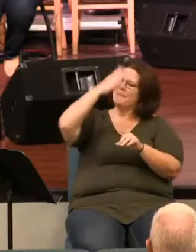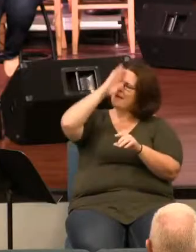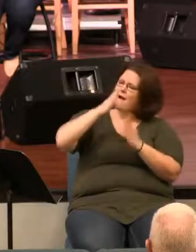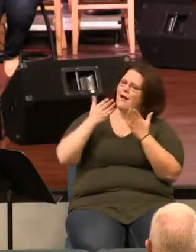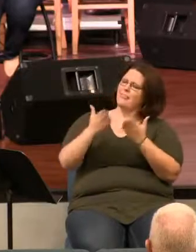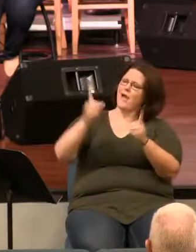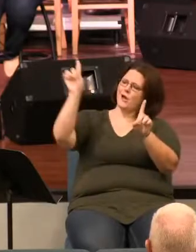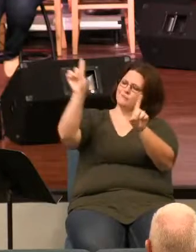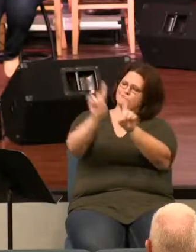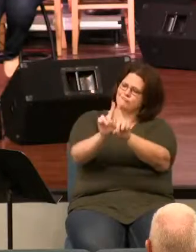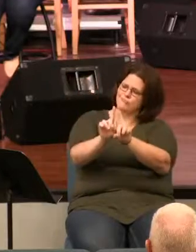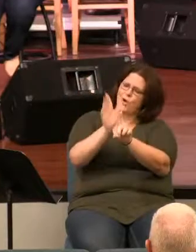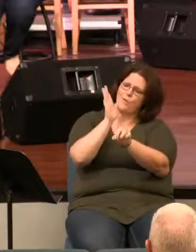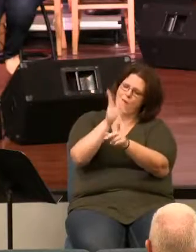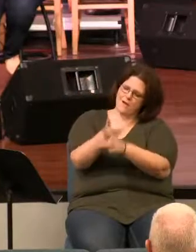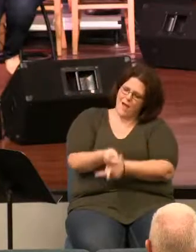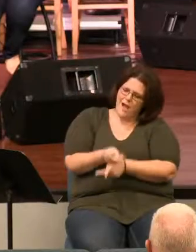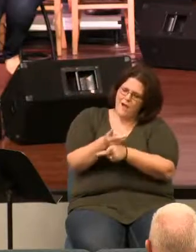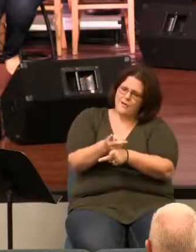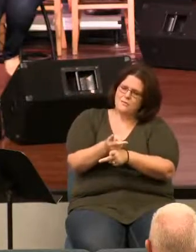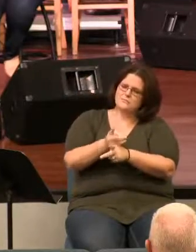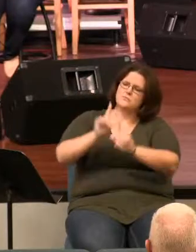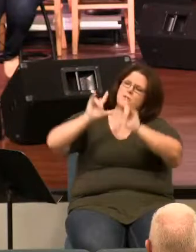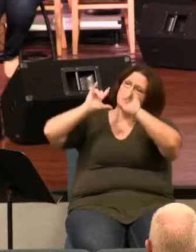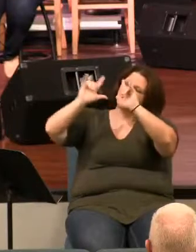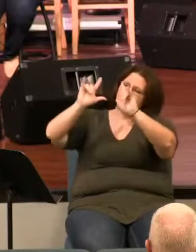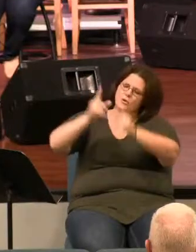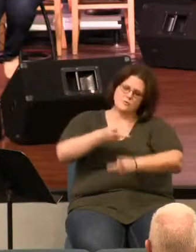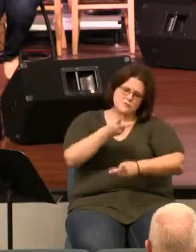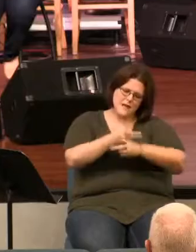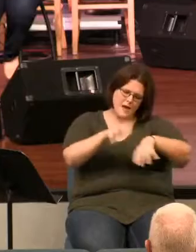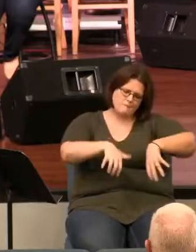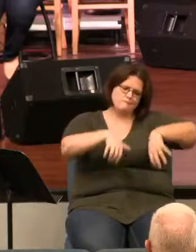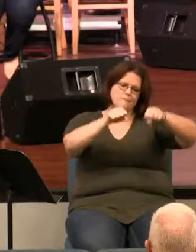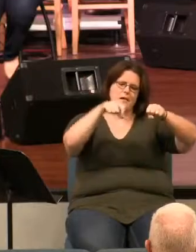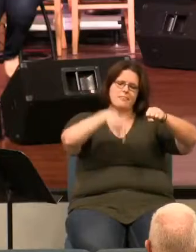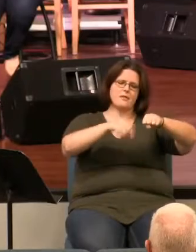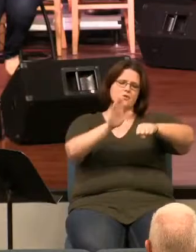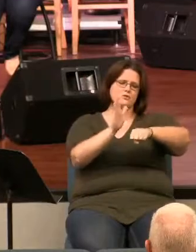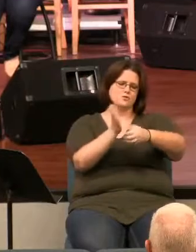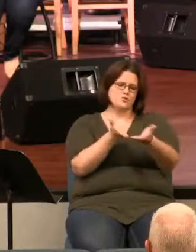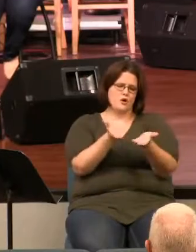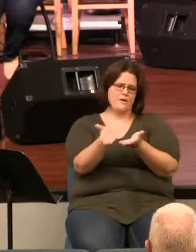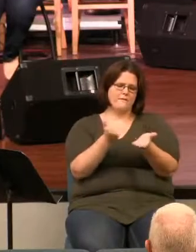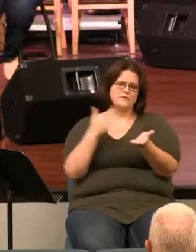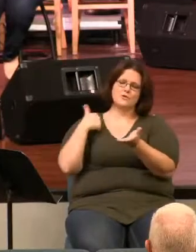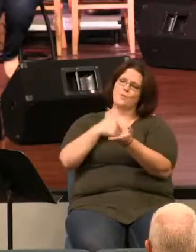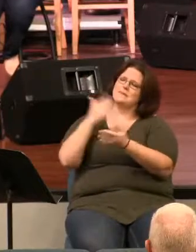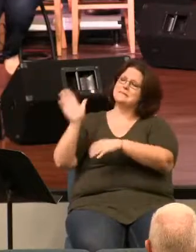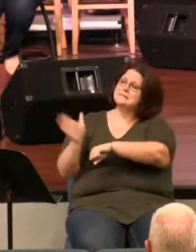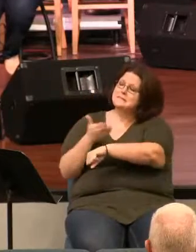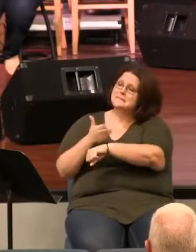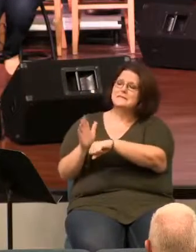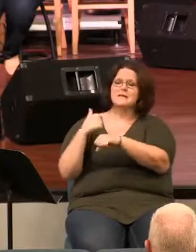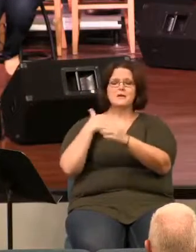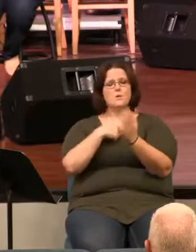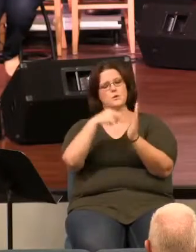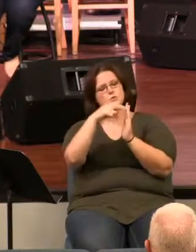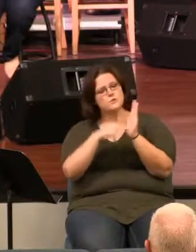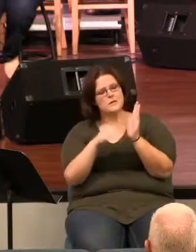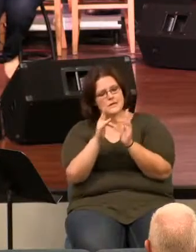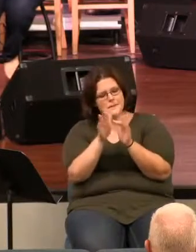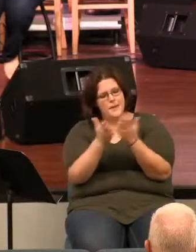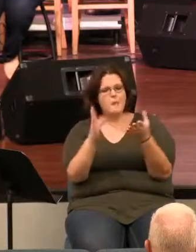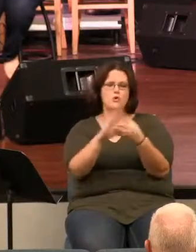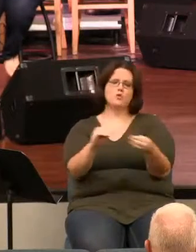are the God who cares? We love you, Lord. We ask you to take charge of this service now as we sing. And as your word is open, God, as we expound the word of God, oh, Father, we need